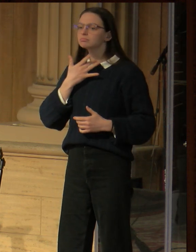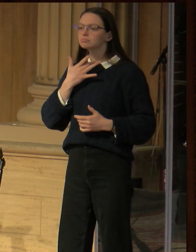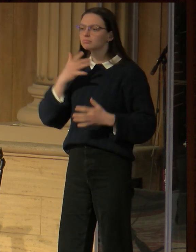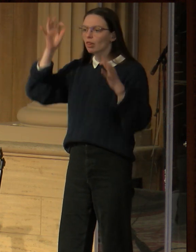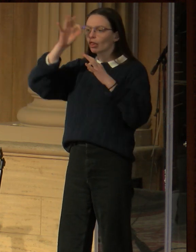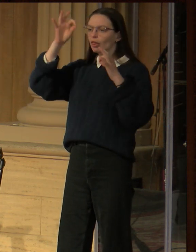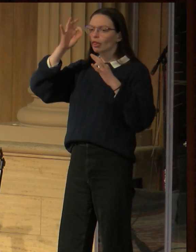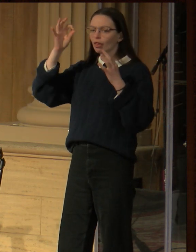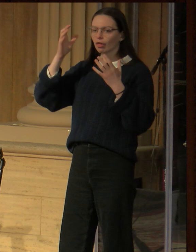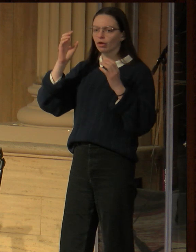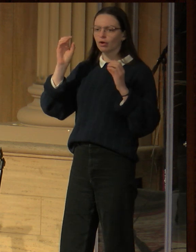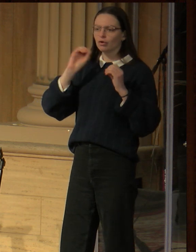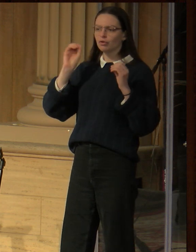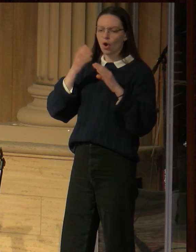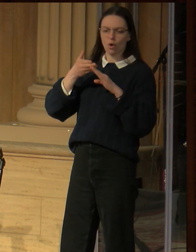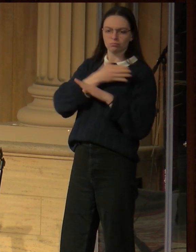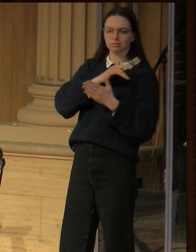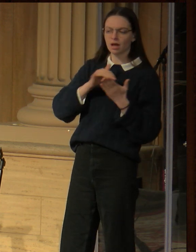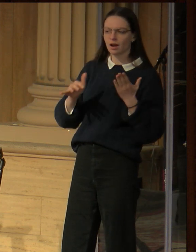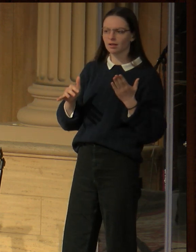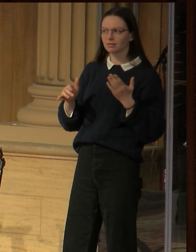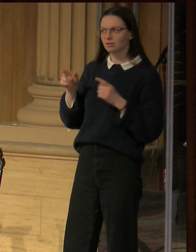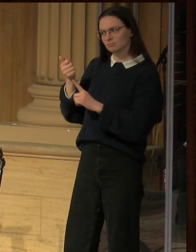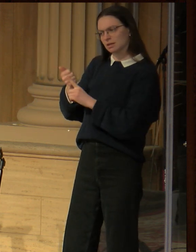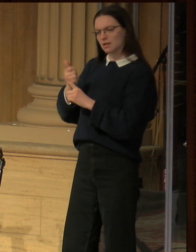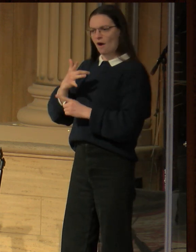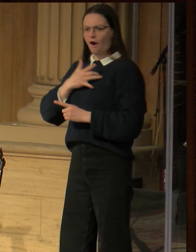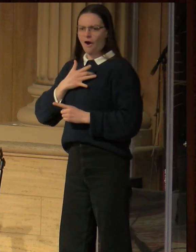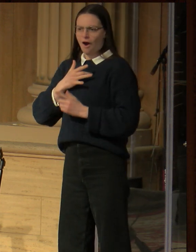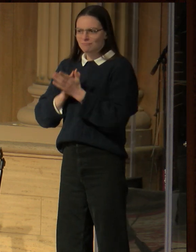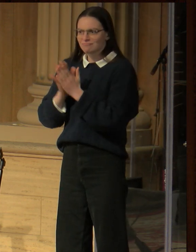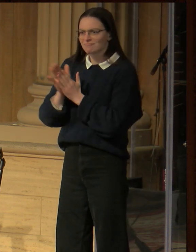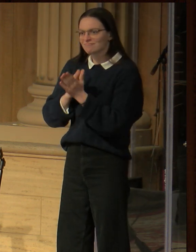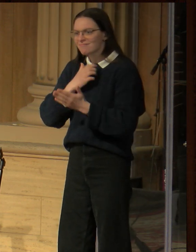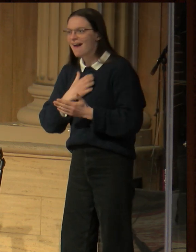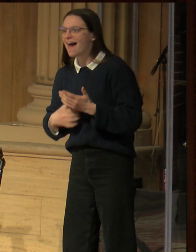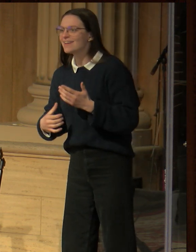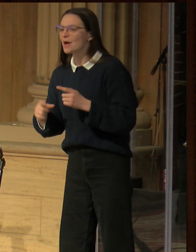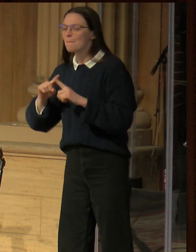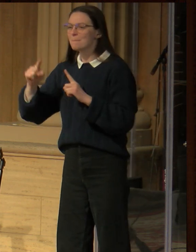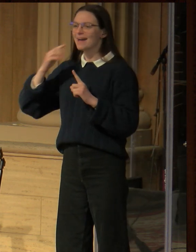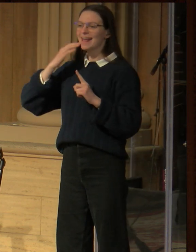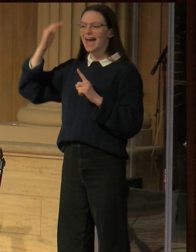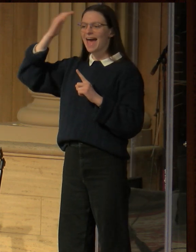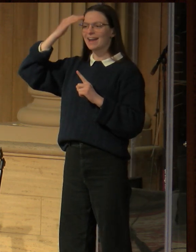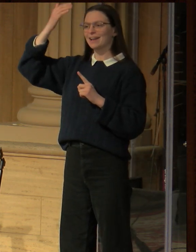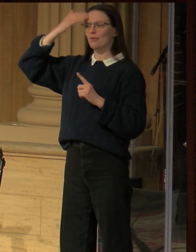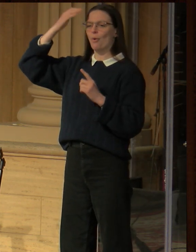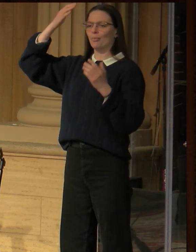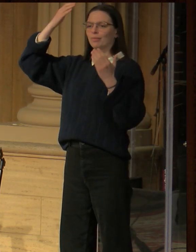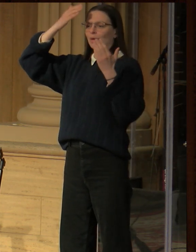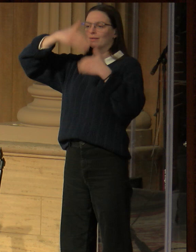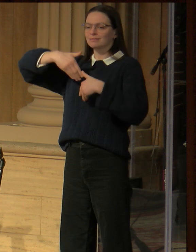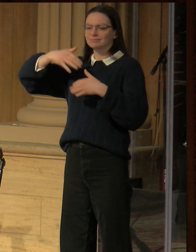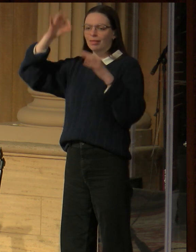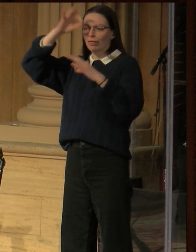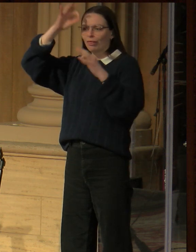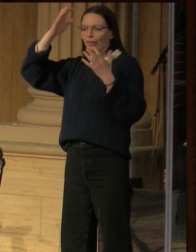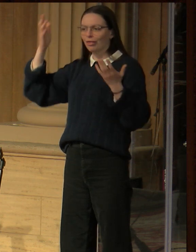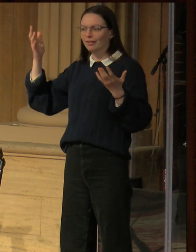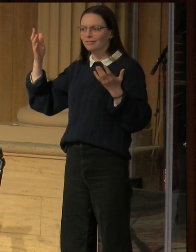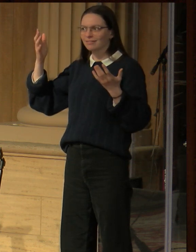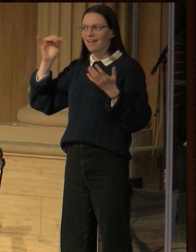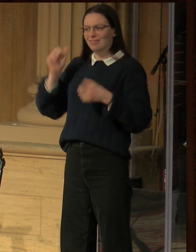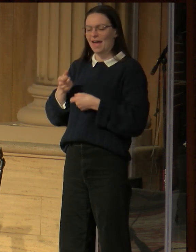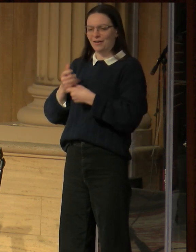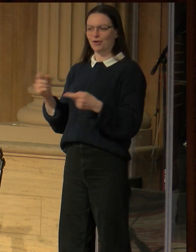So here's the firefighter who's got firefighting all in his heart, but his head wasn't engaged. And people are hurt